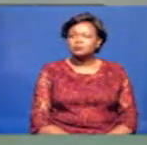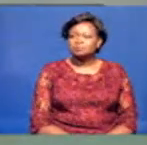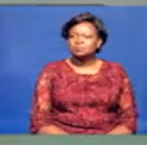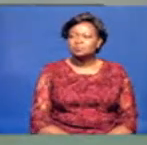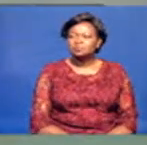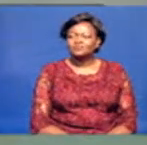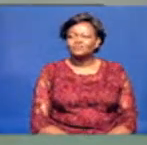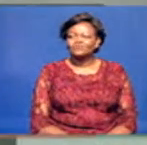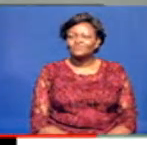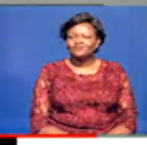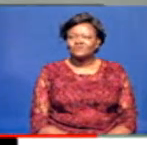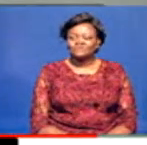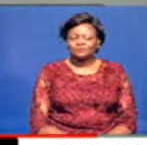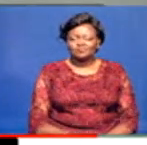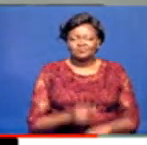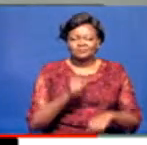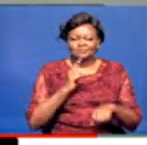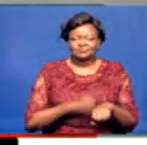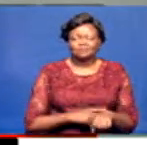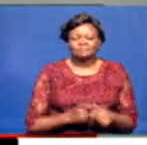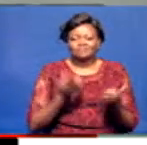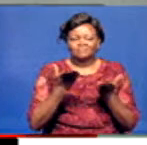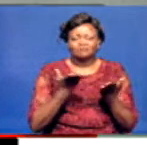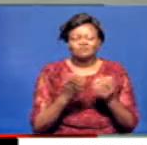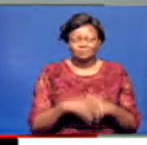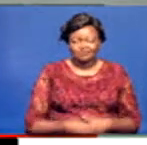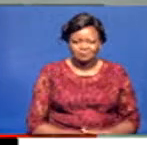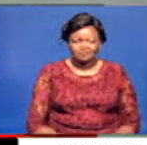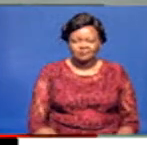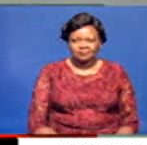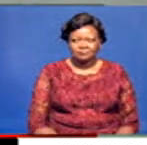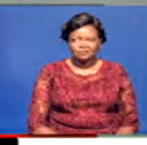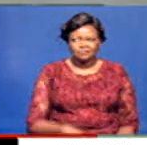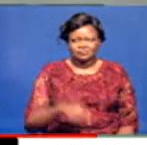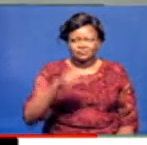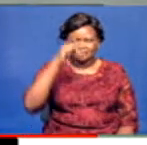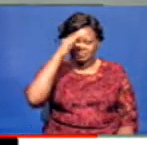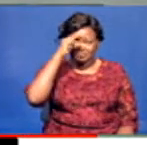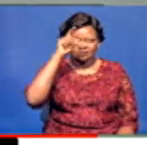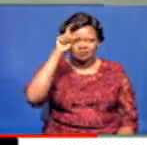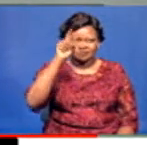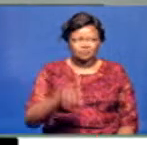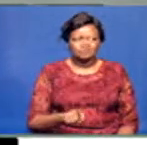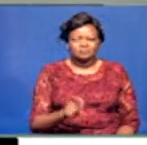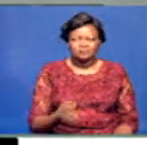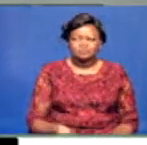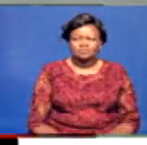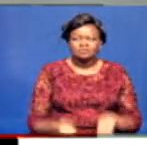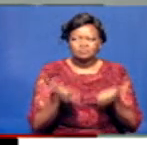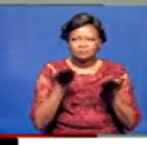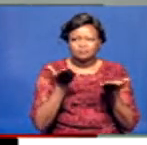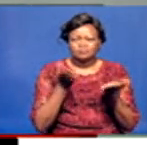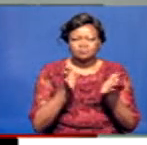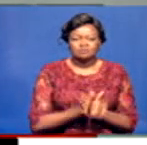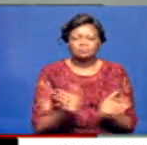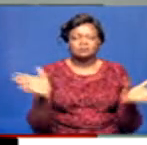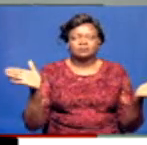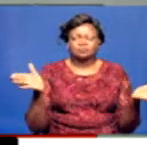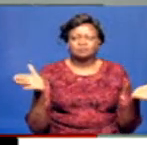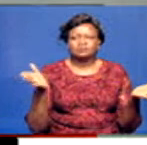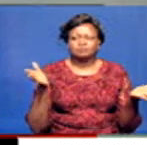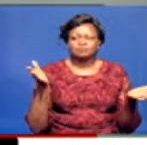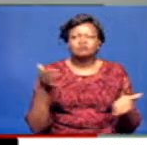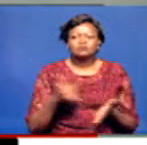Welcome back. It's now time for business. The government should step up public engagements in every stage of